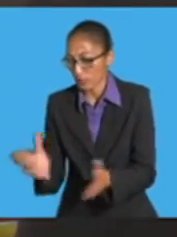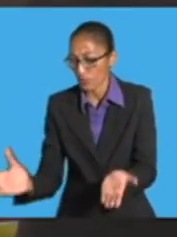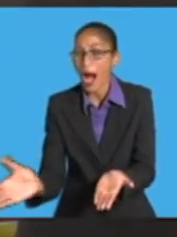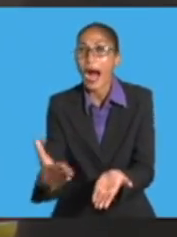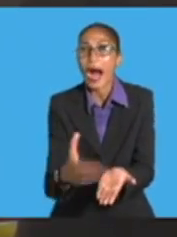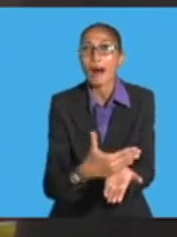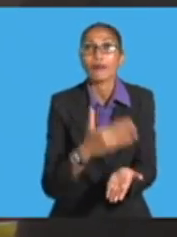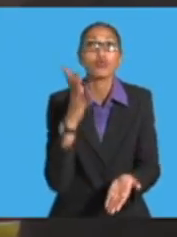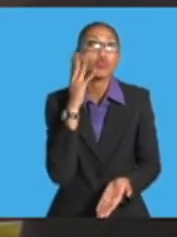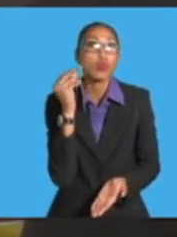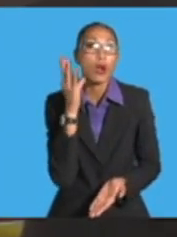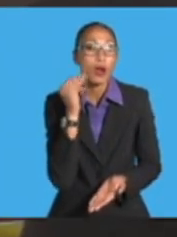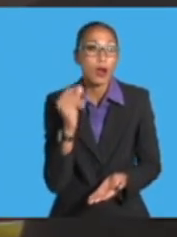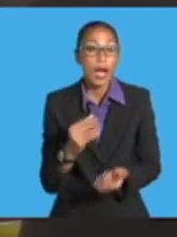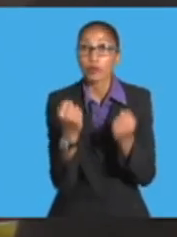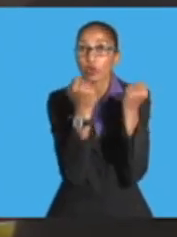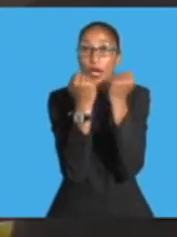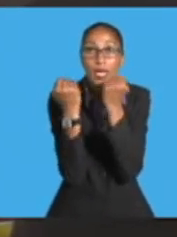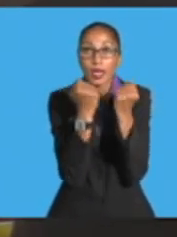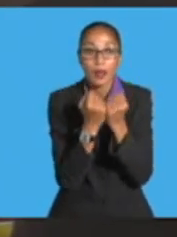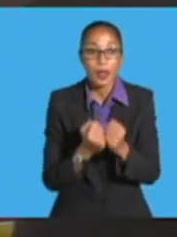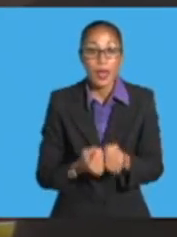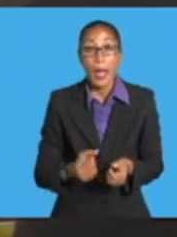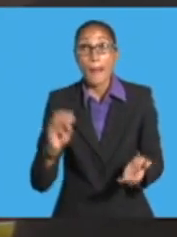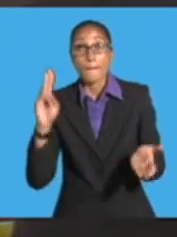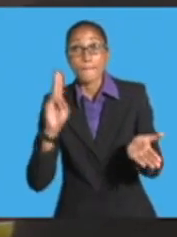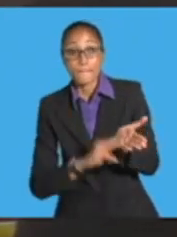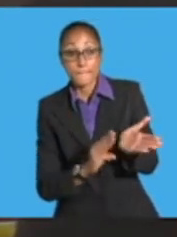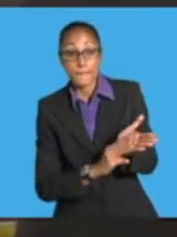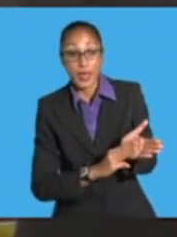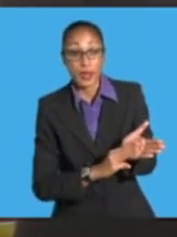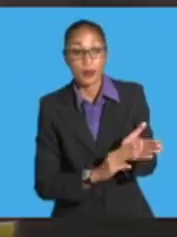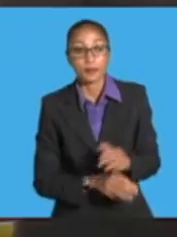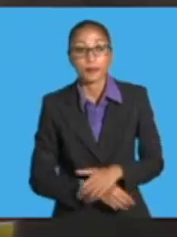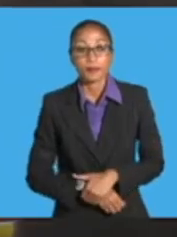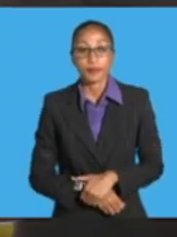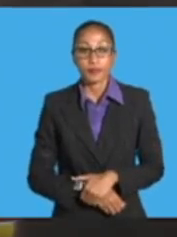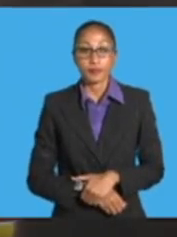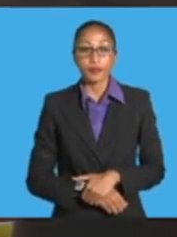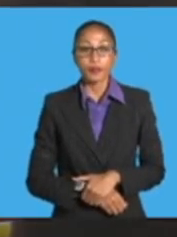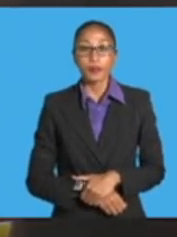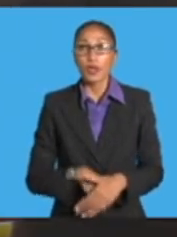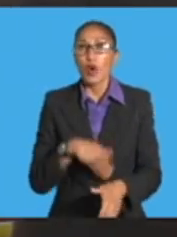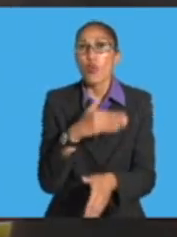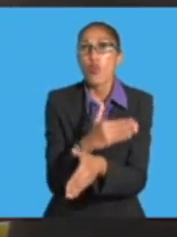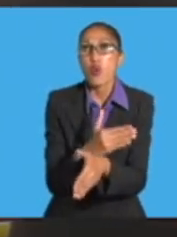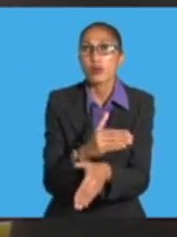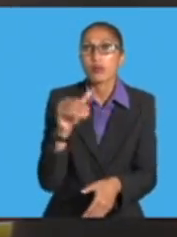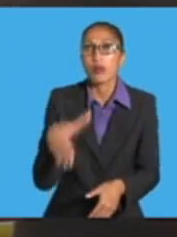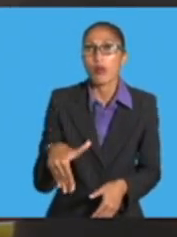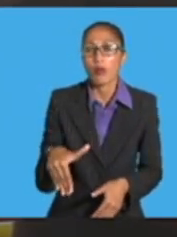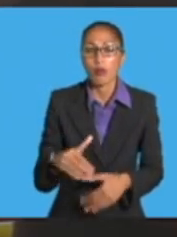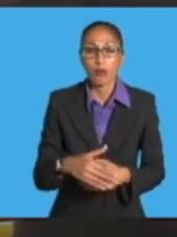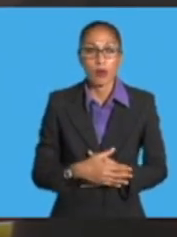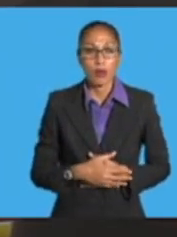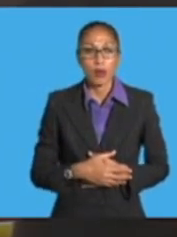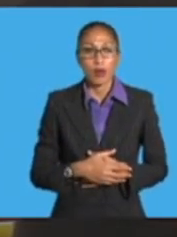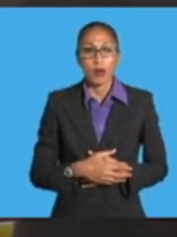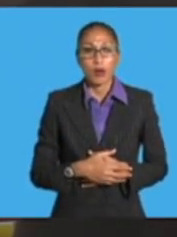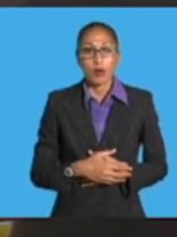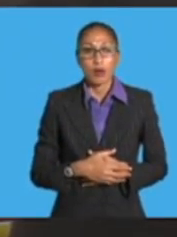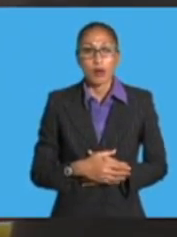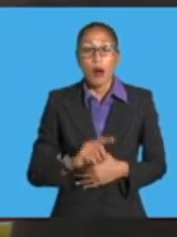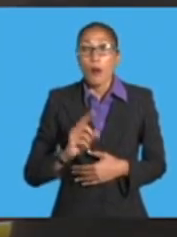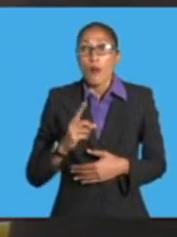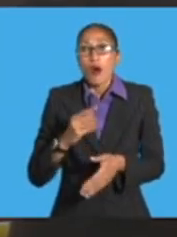sugar cane. And my mother, Mariam Santawati Arlappan, a domestic worker, toiled in the hot,